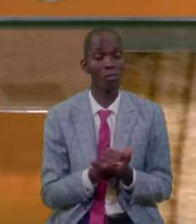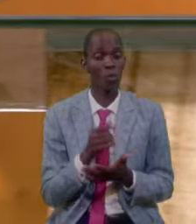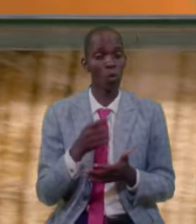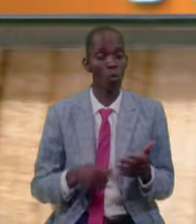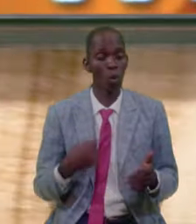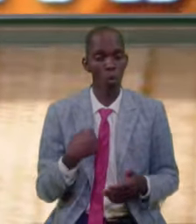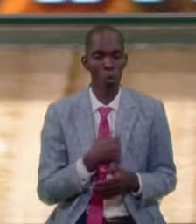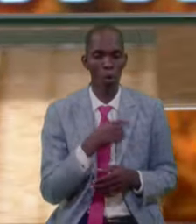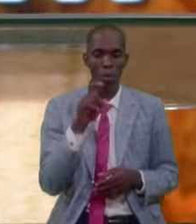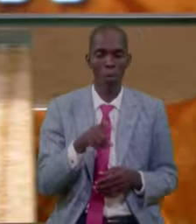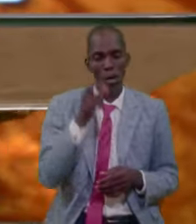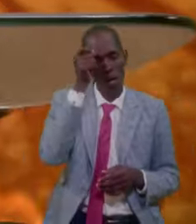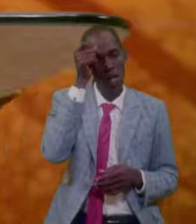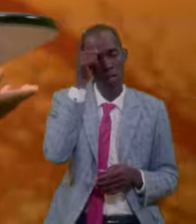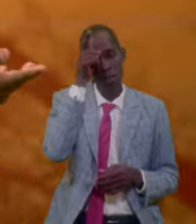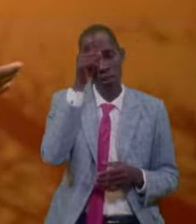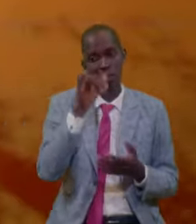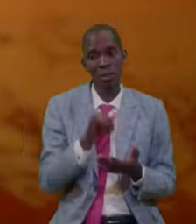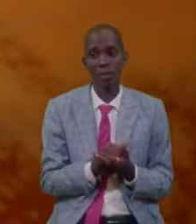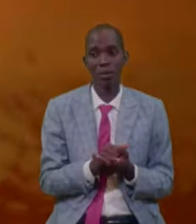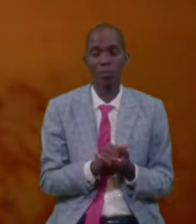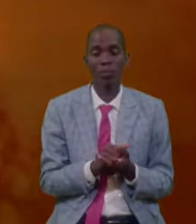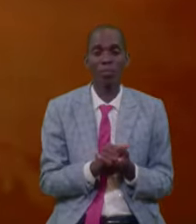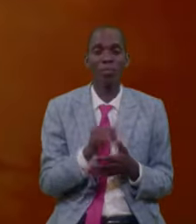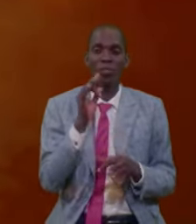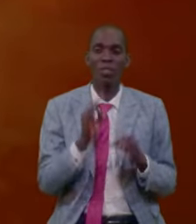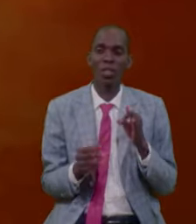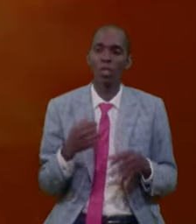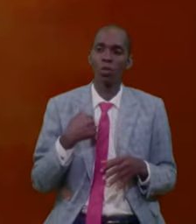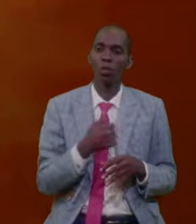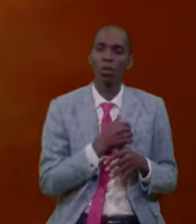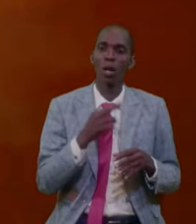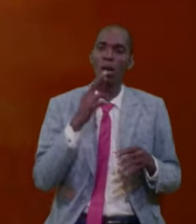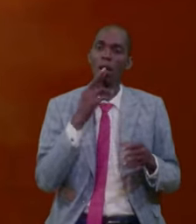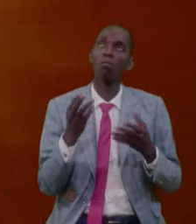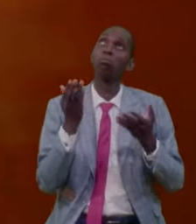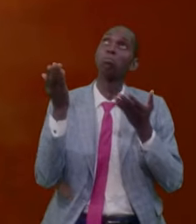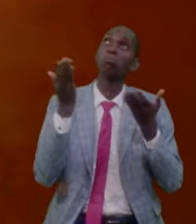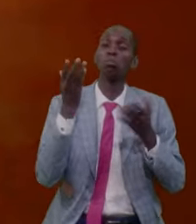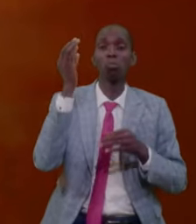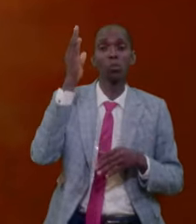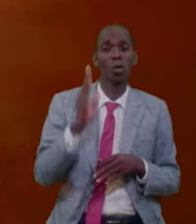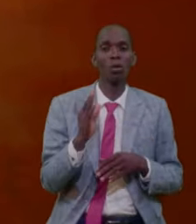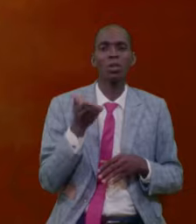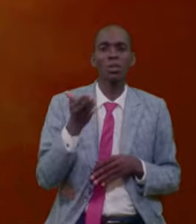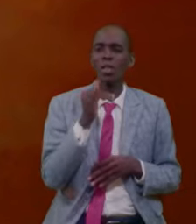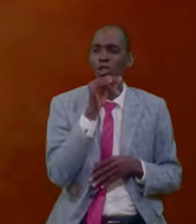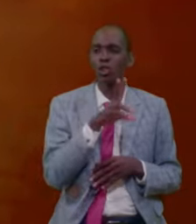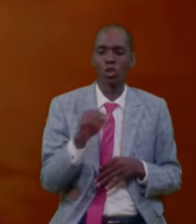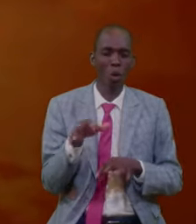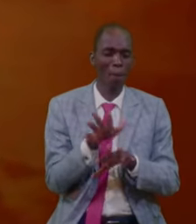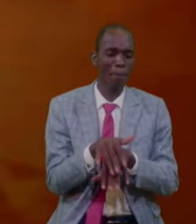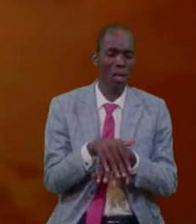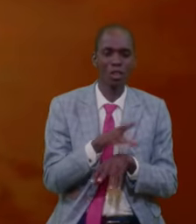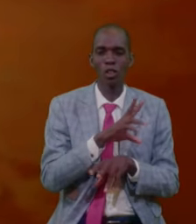to understand, that if we're serving the Lord, then there's no pretense, there's no cover up, there's no